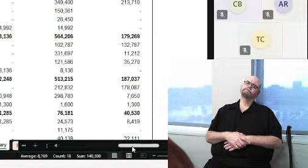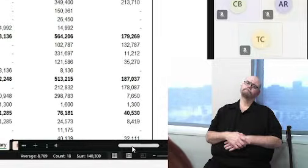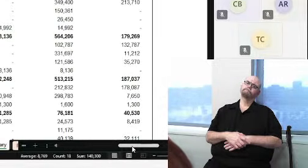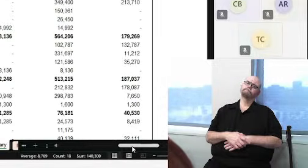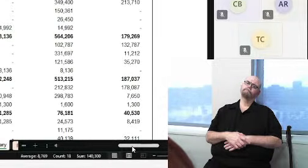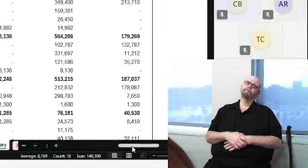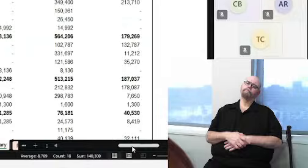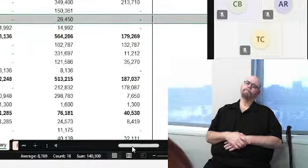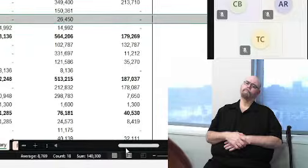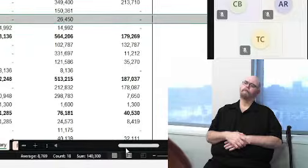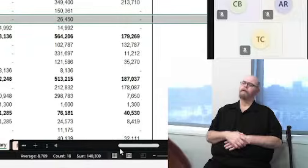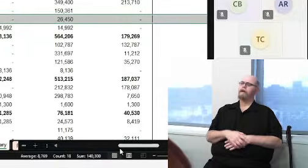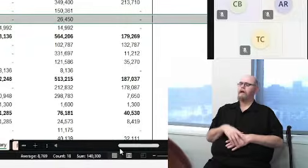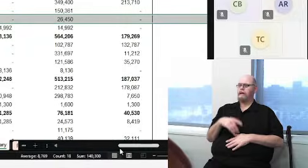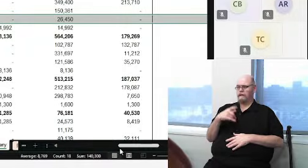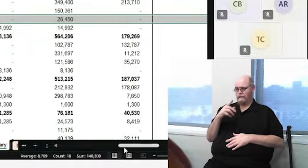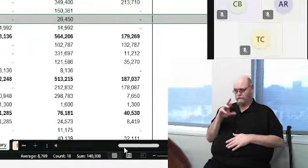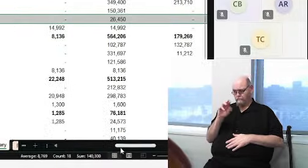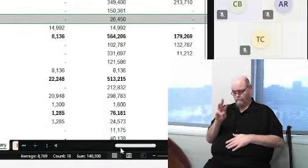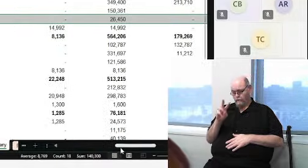2 on row 10 of the Excel.